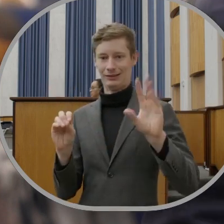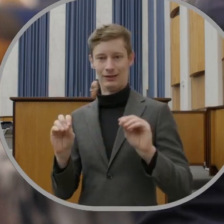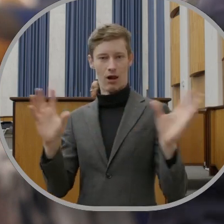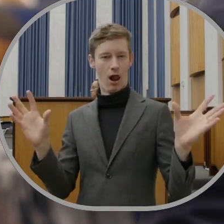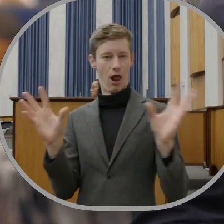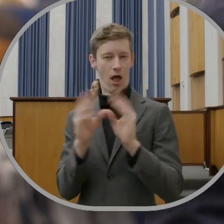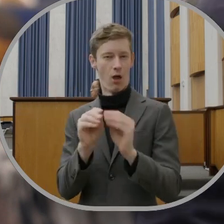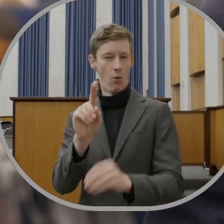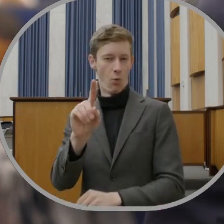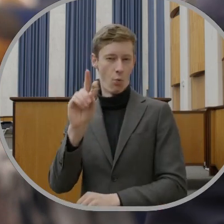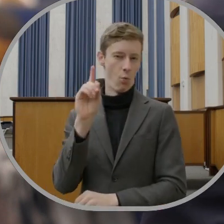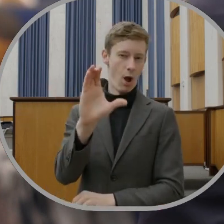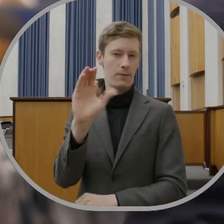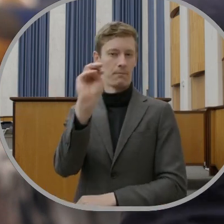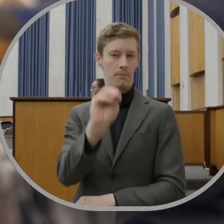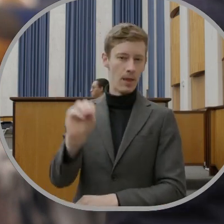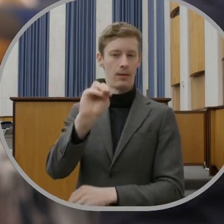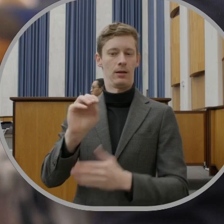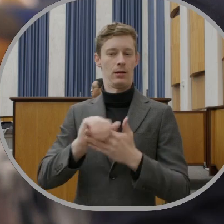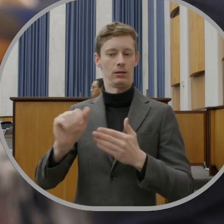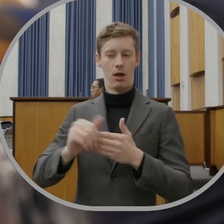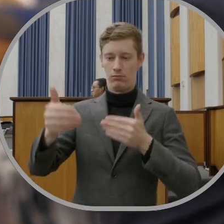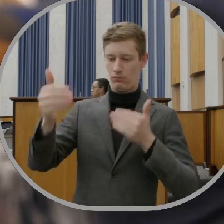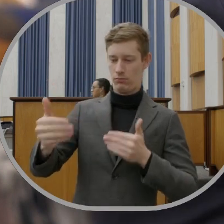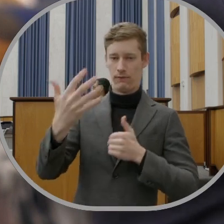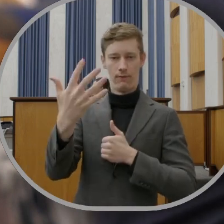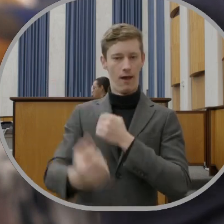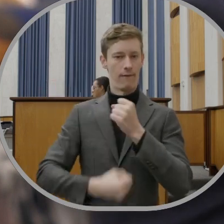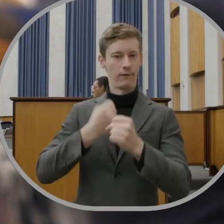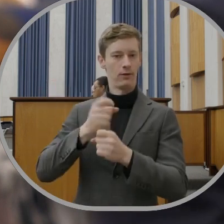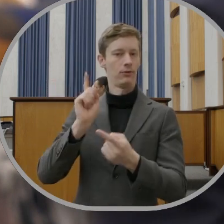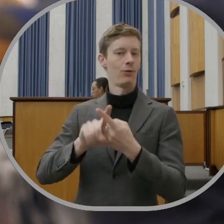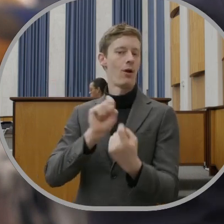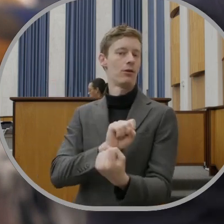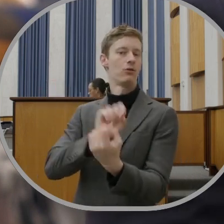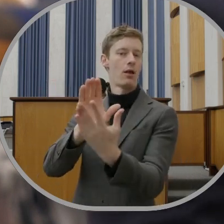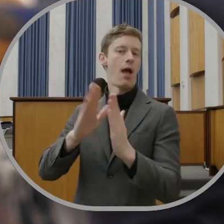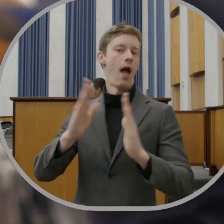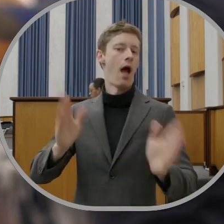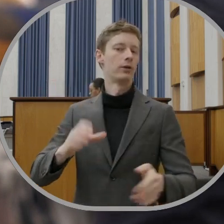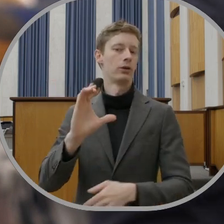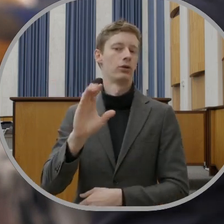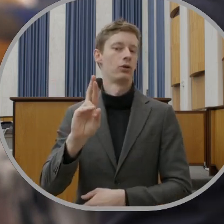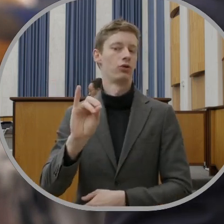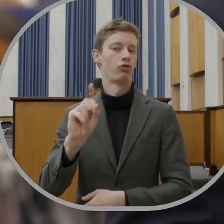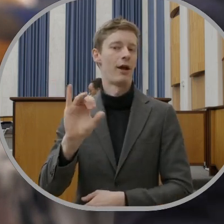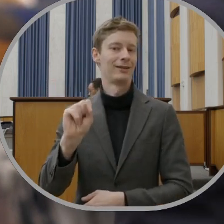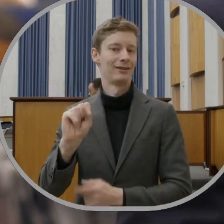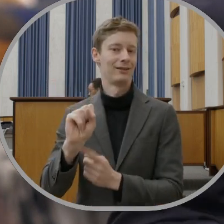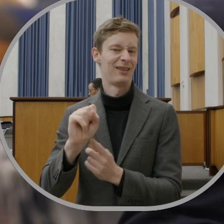of $100 million over 5 years to address the housing crisis. This